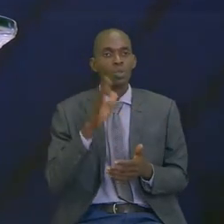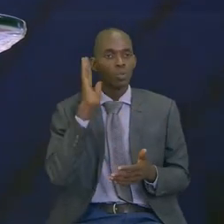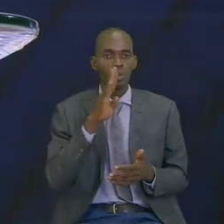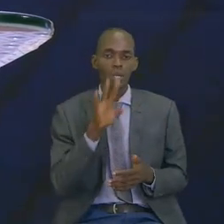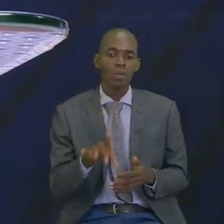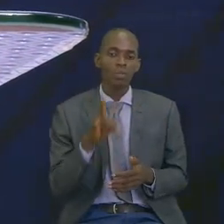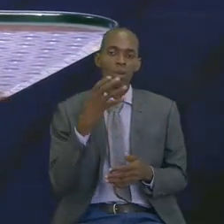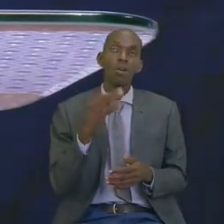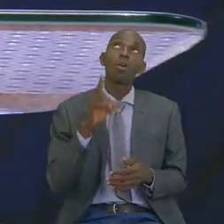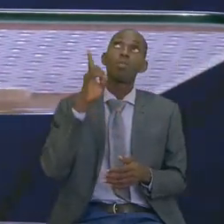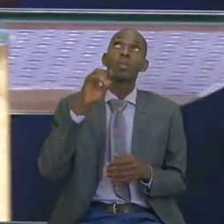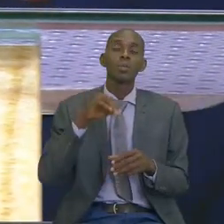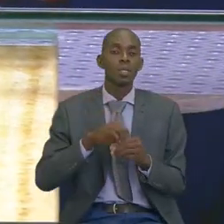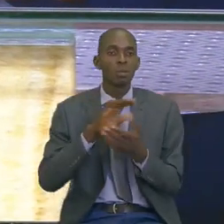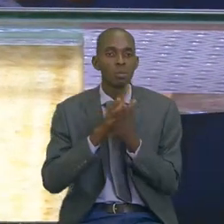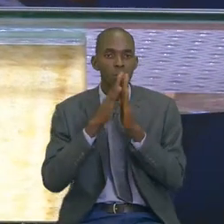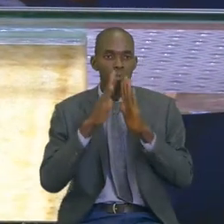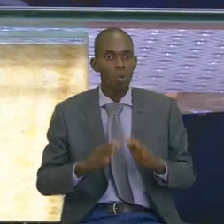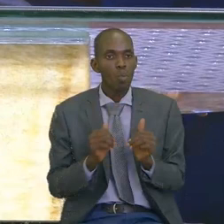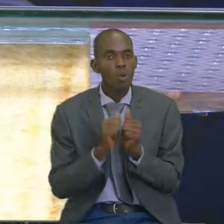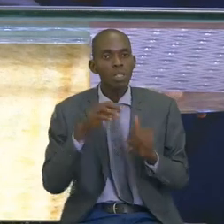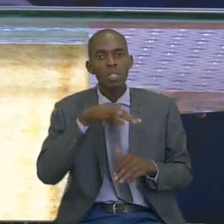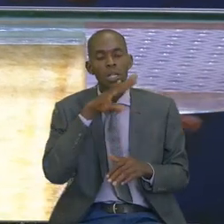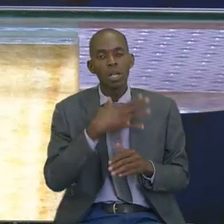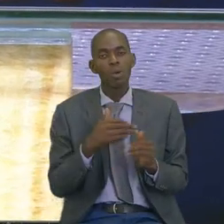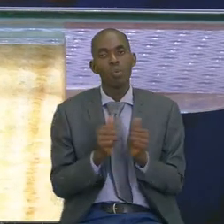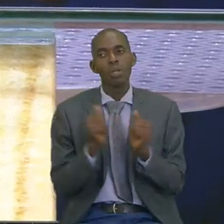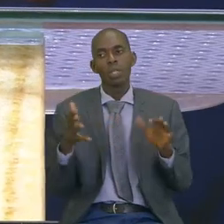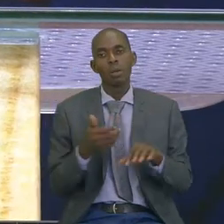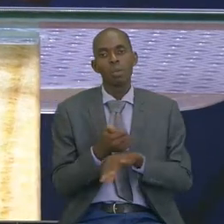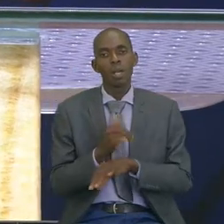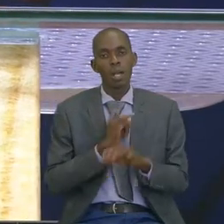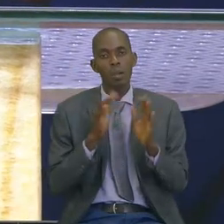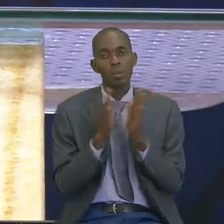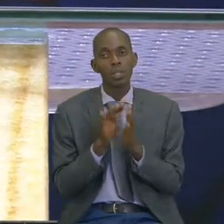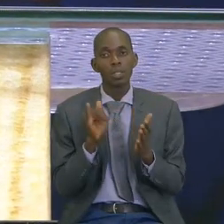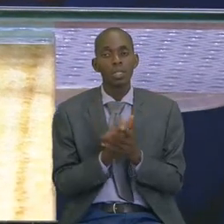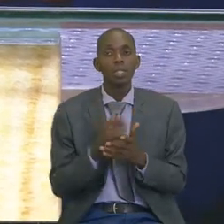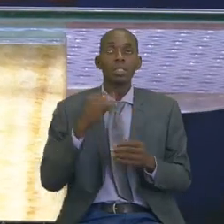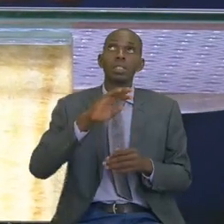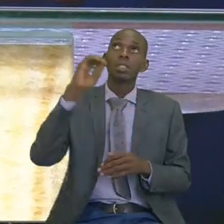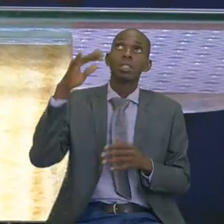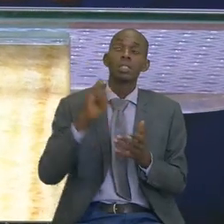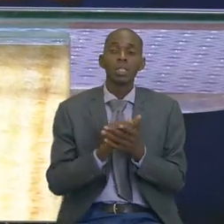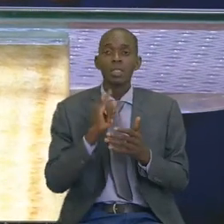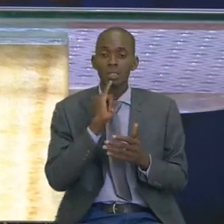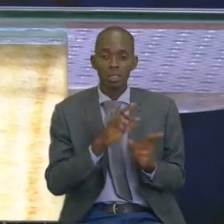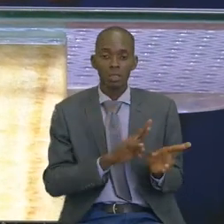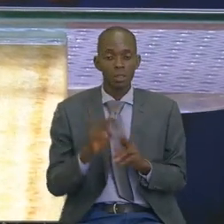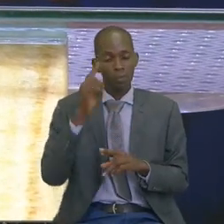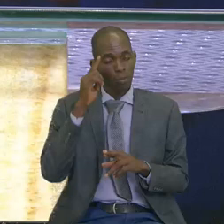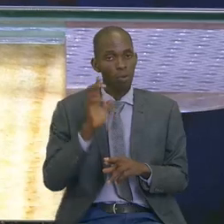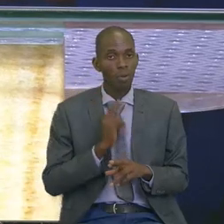peace, without spot and blameless. I pray that the grace which is available as we call upon